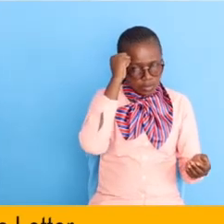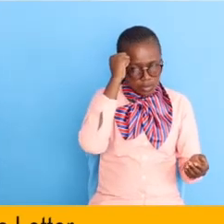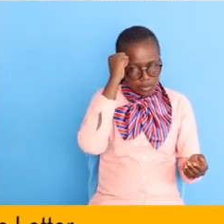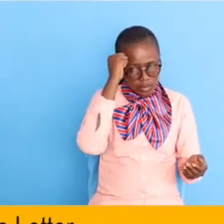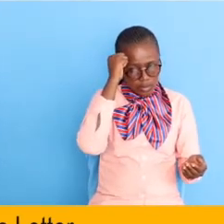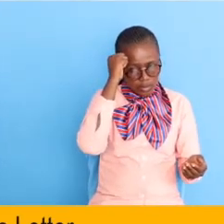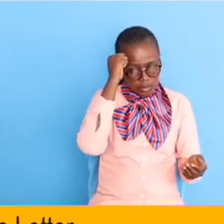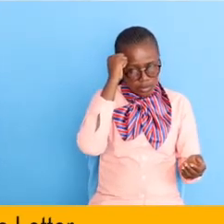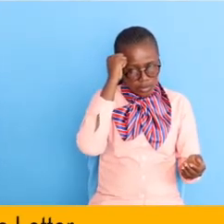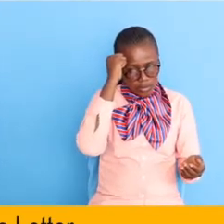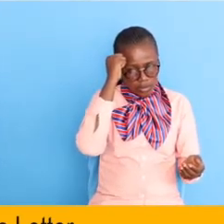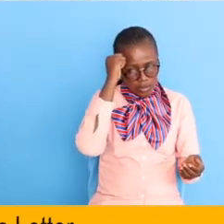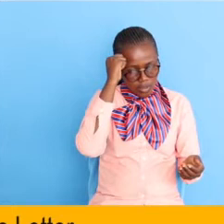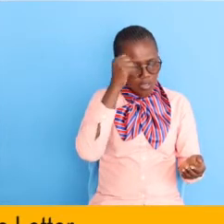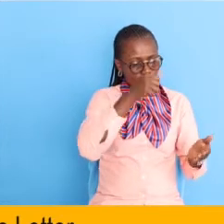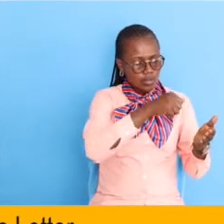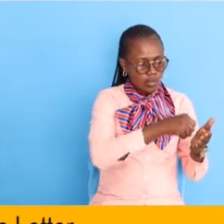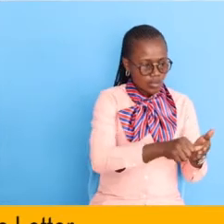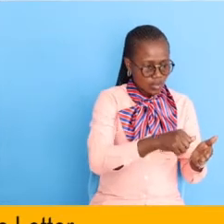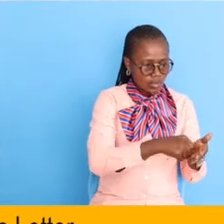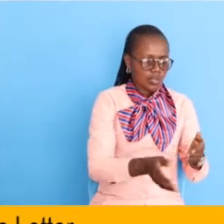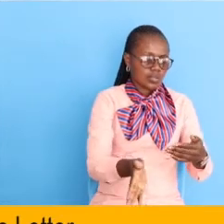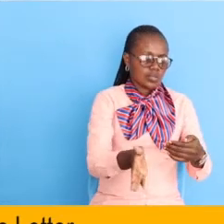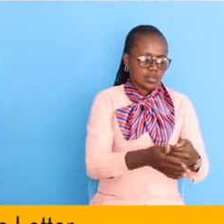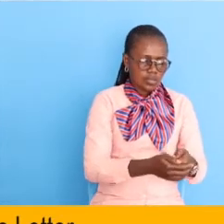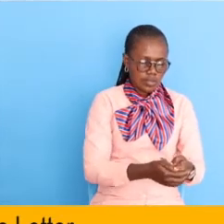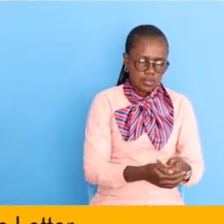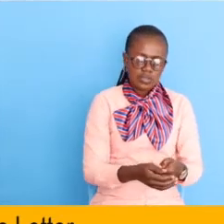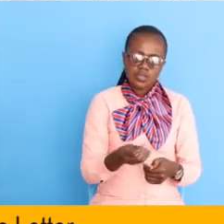question of business transaction letter.